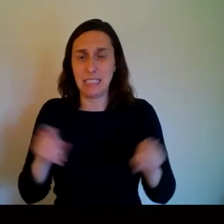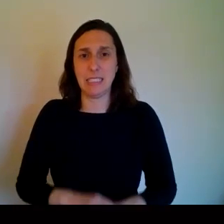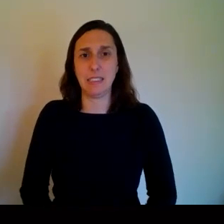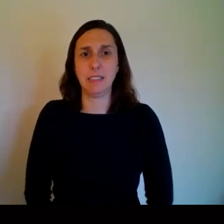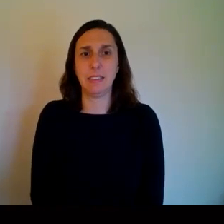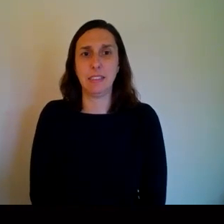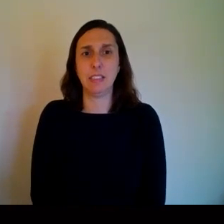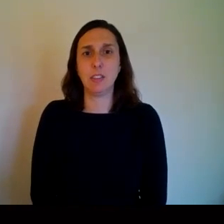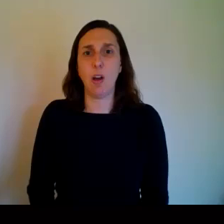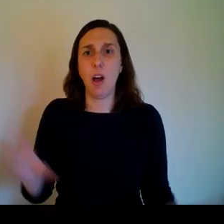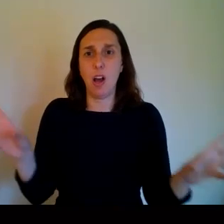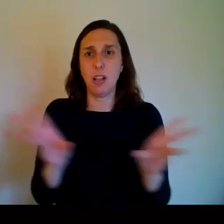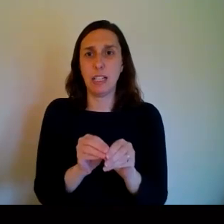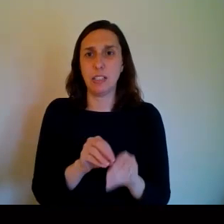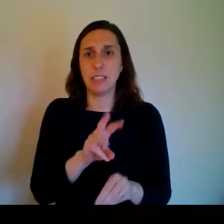620 feet.